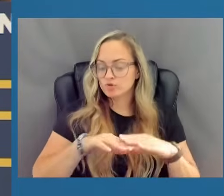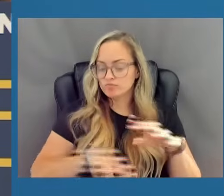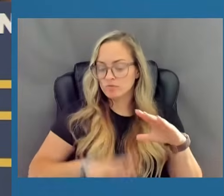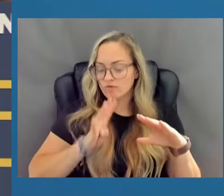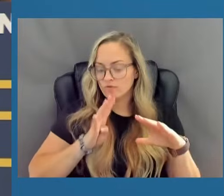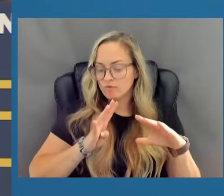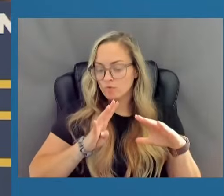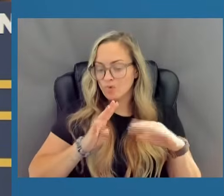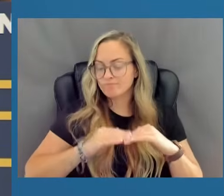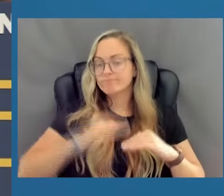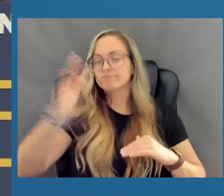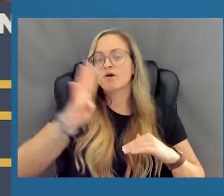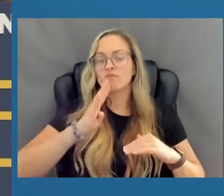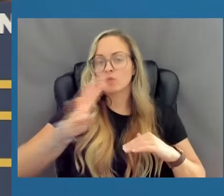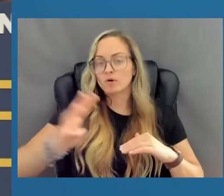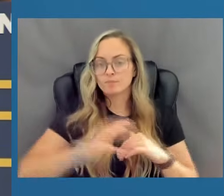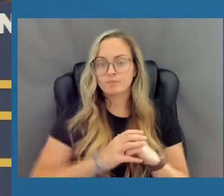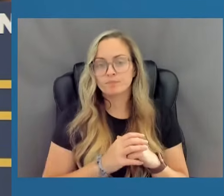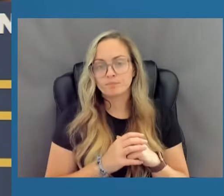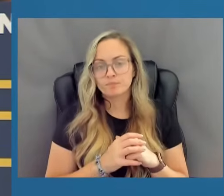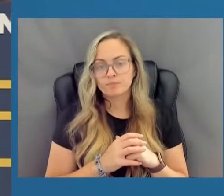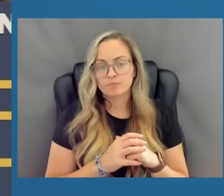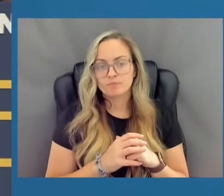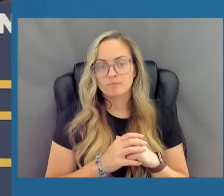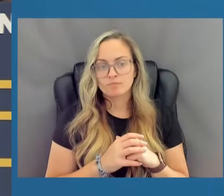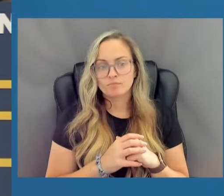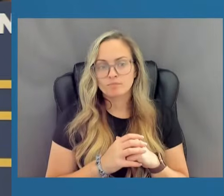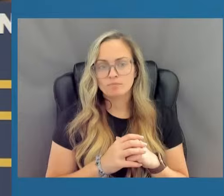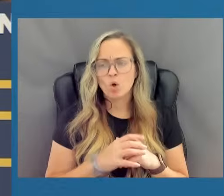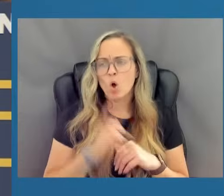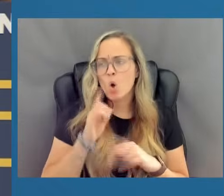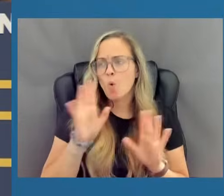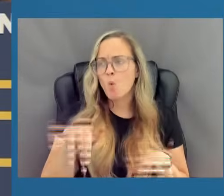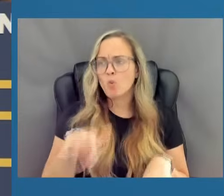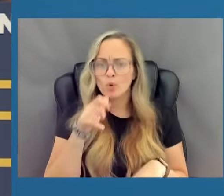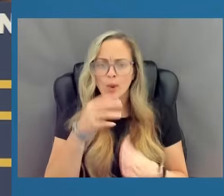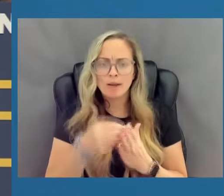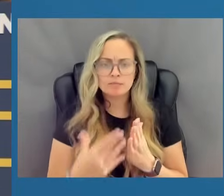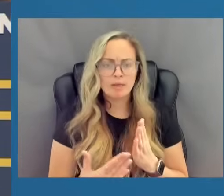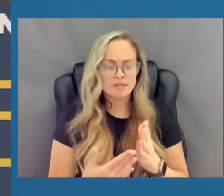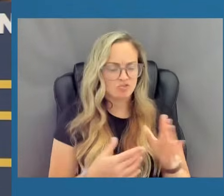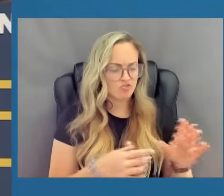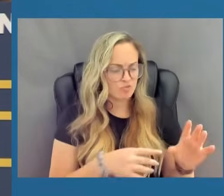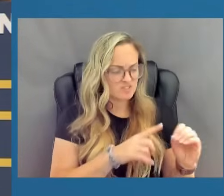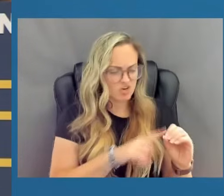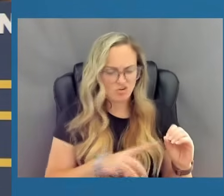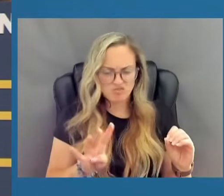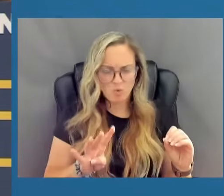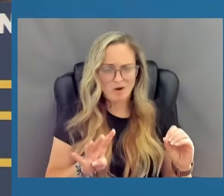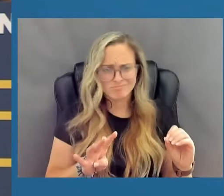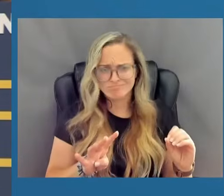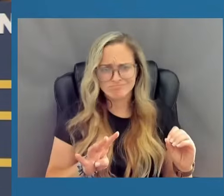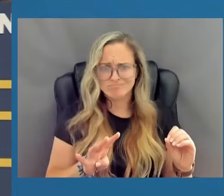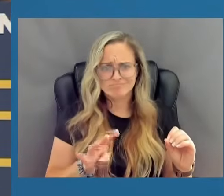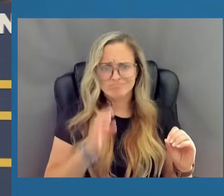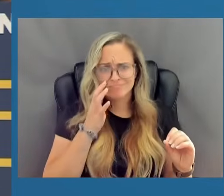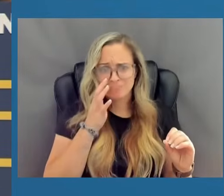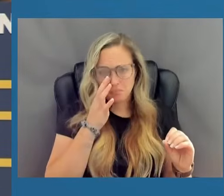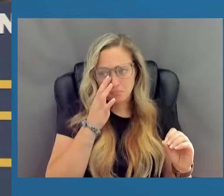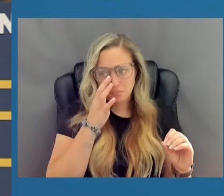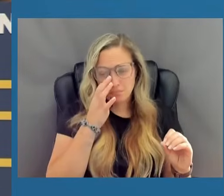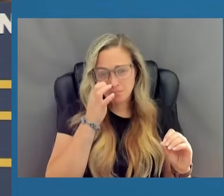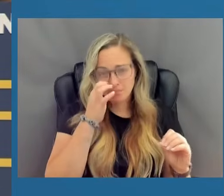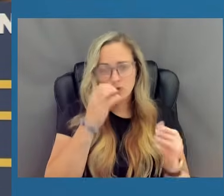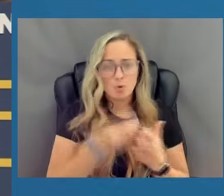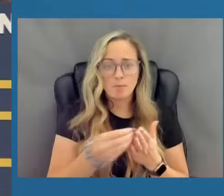up. Now, does anybody think that they're really inexpensive from birth to age 4? I mean, you're buying that